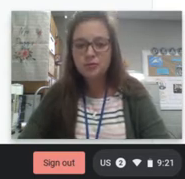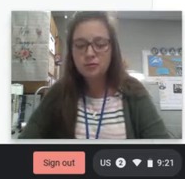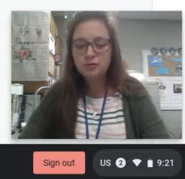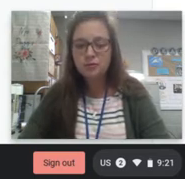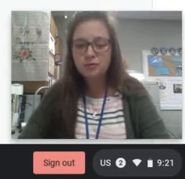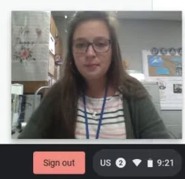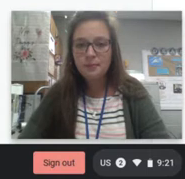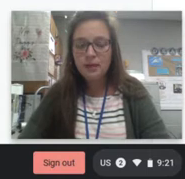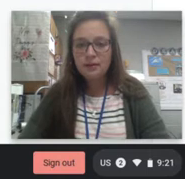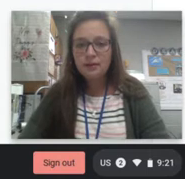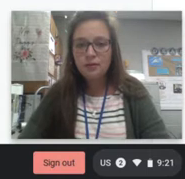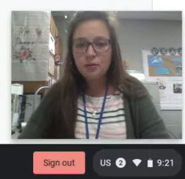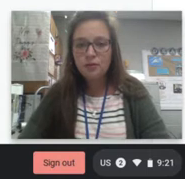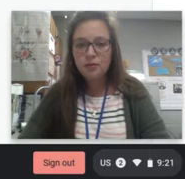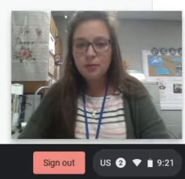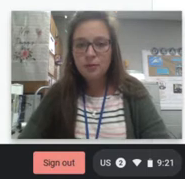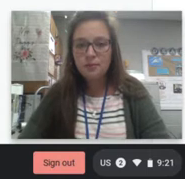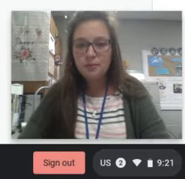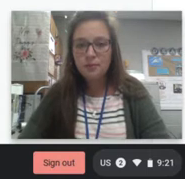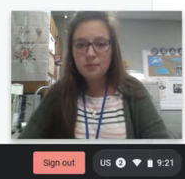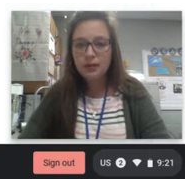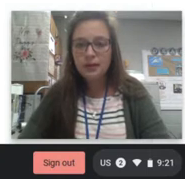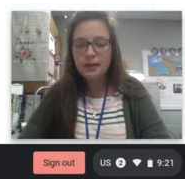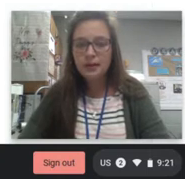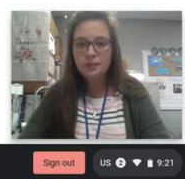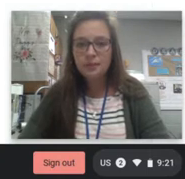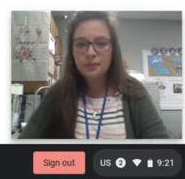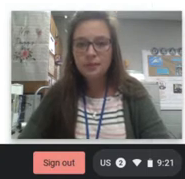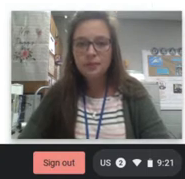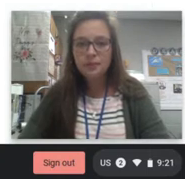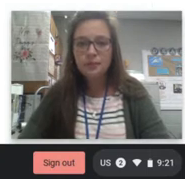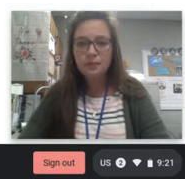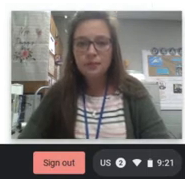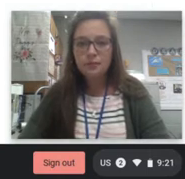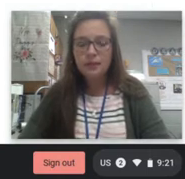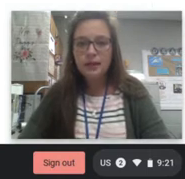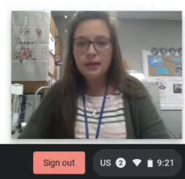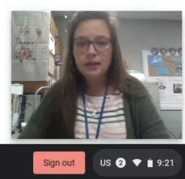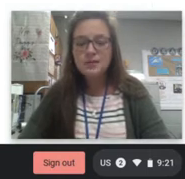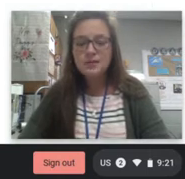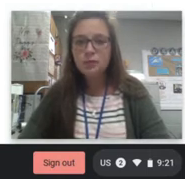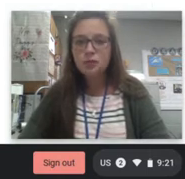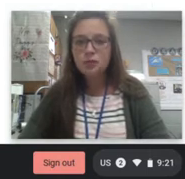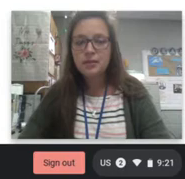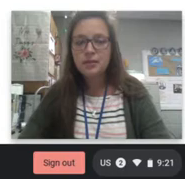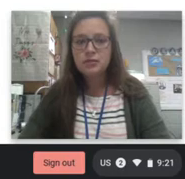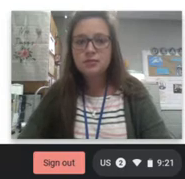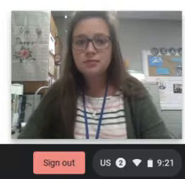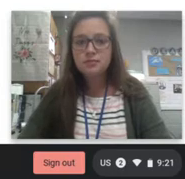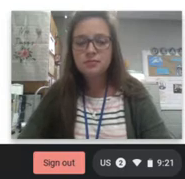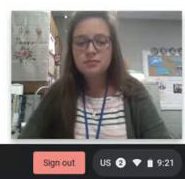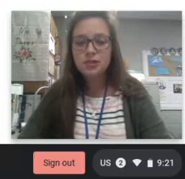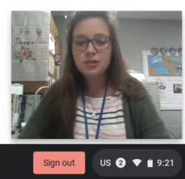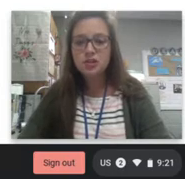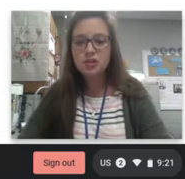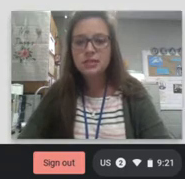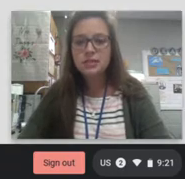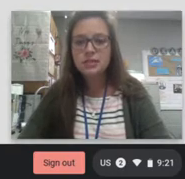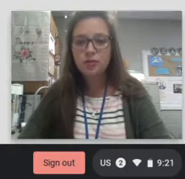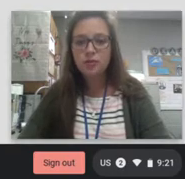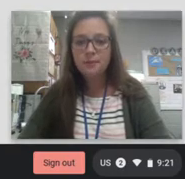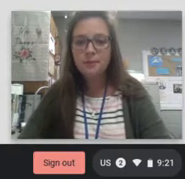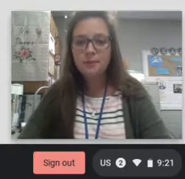review Google form. You're going to click it, and it's multiple choice, so that should